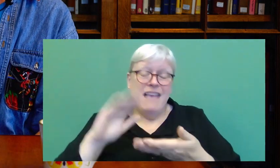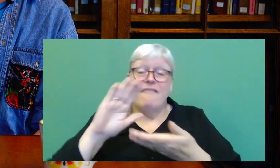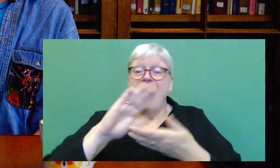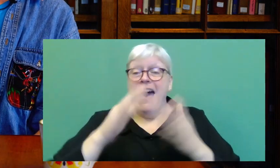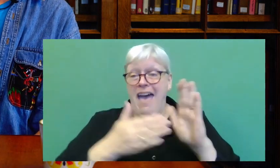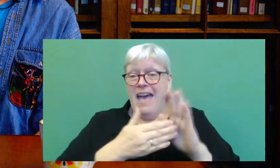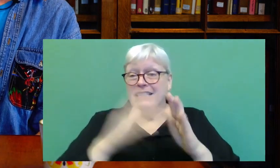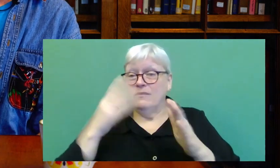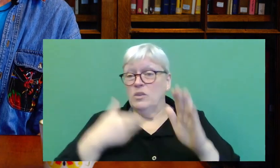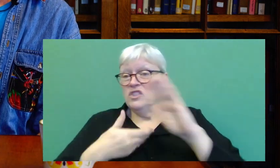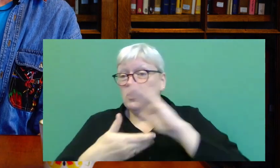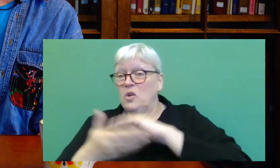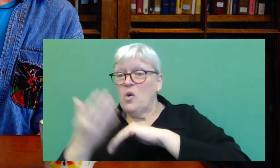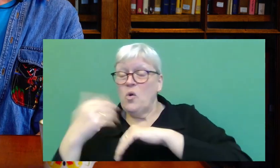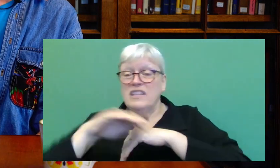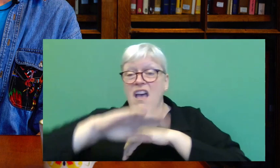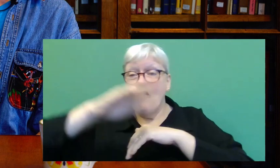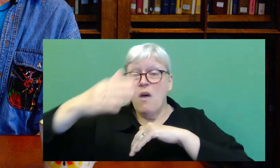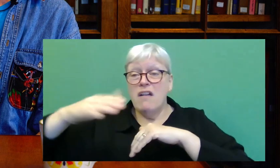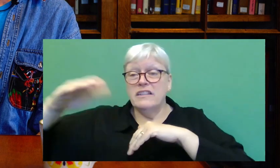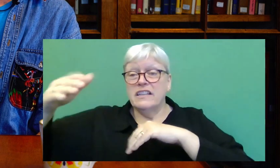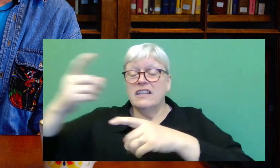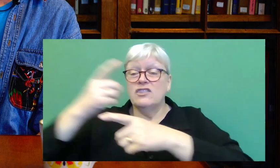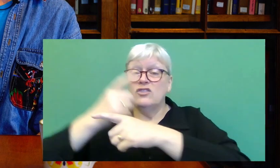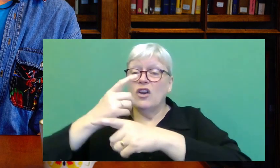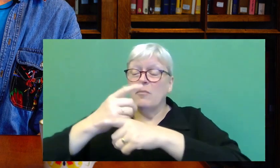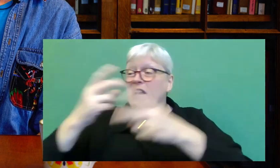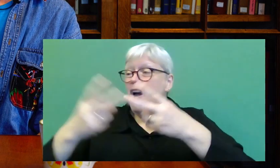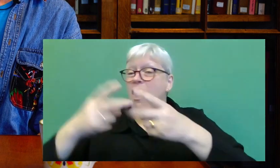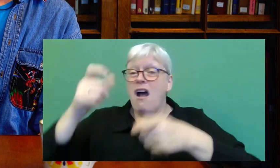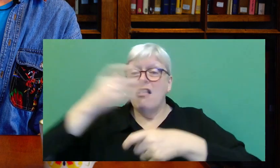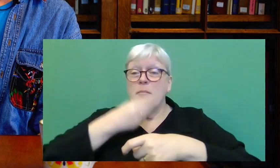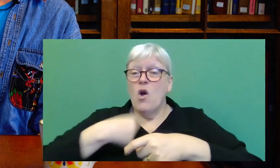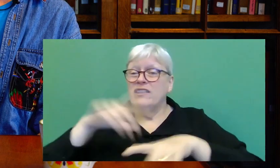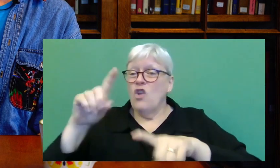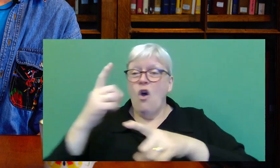other boys weren't talking about, or maybe that you feared there would be